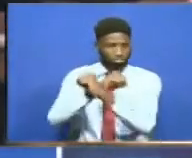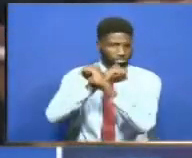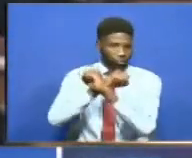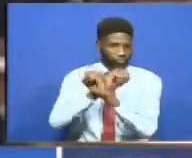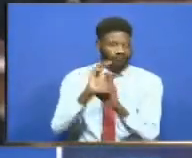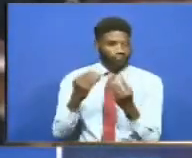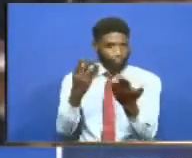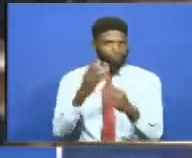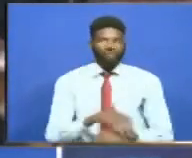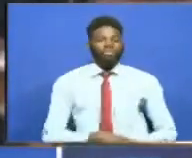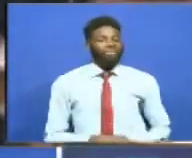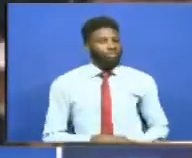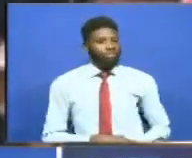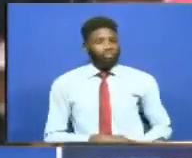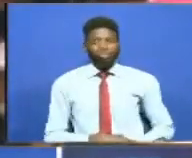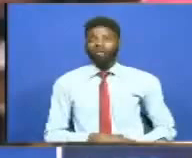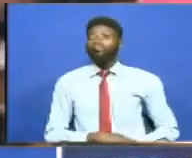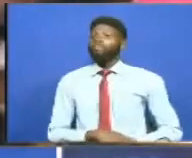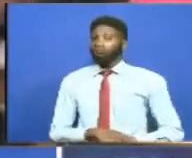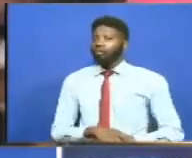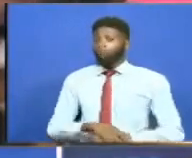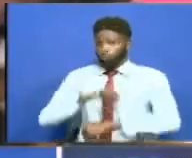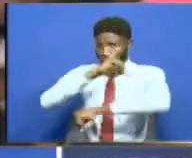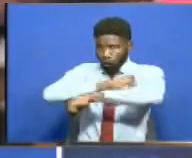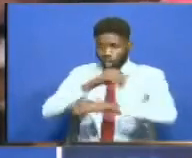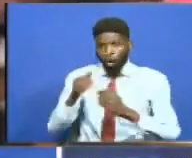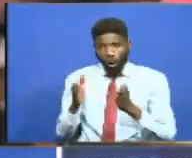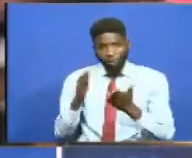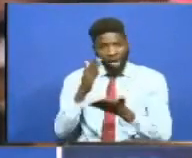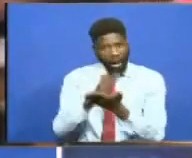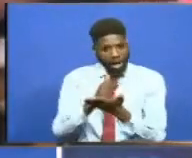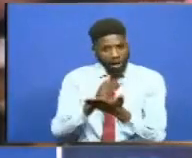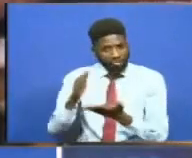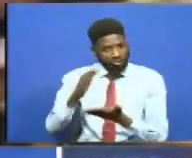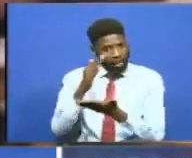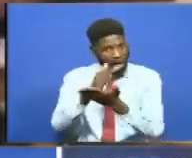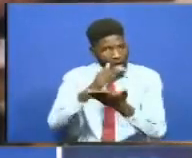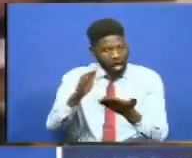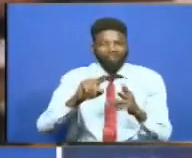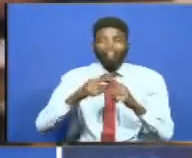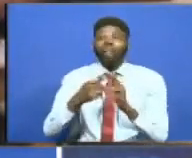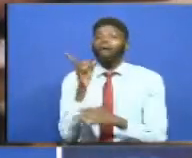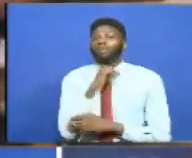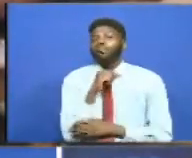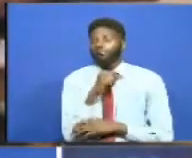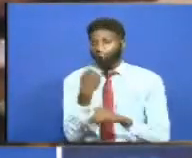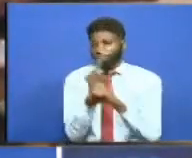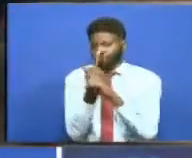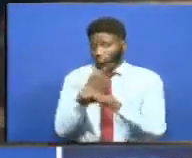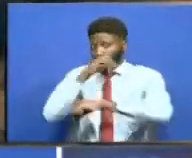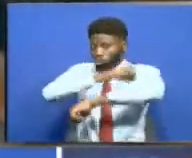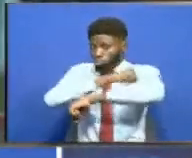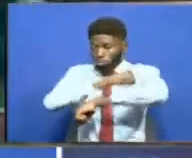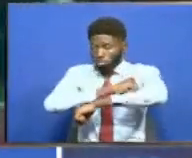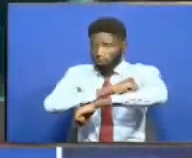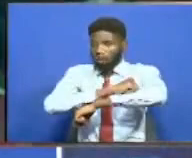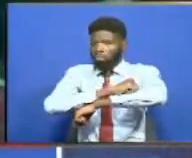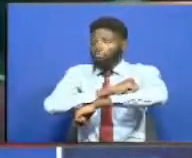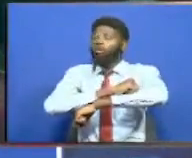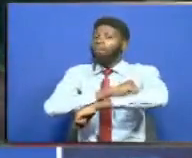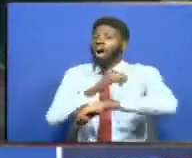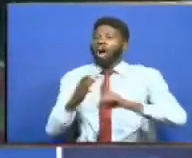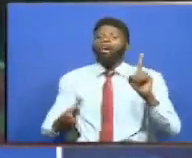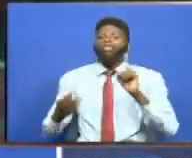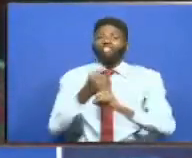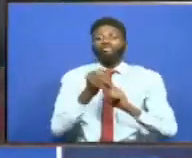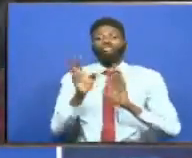The first reopening of learning institutions in the country has commenced, with several schools yet to meet the threshold of adhering